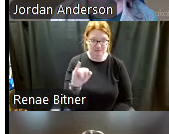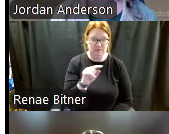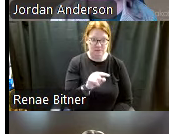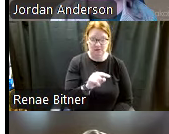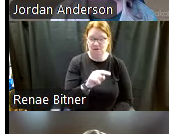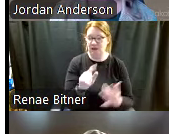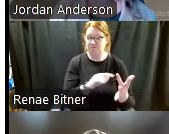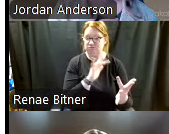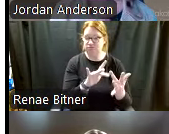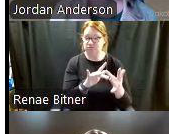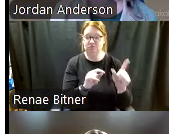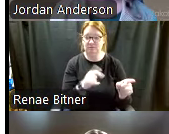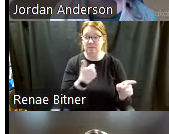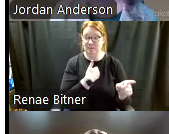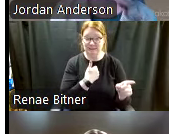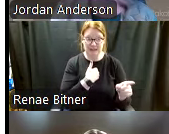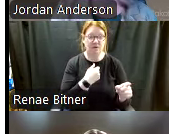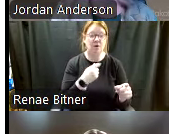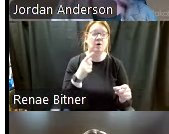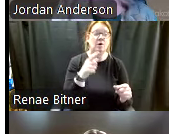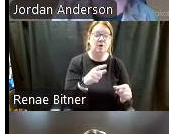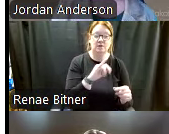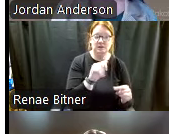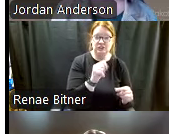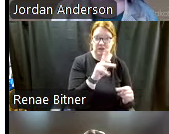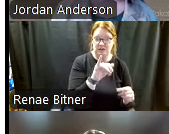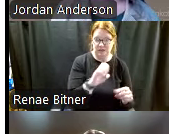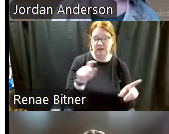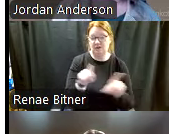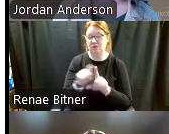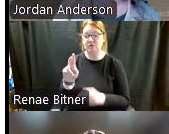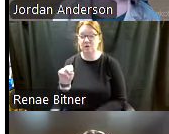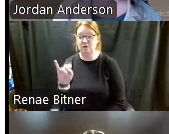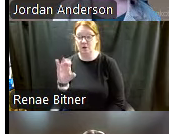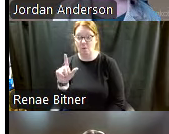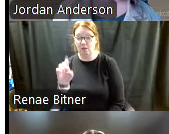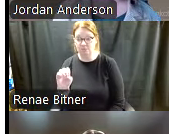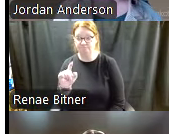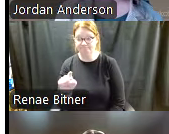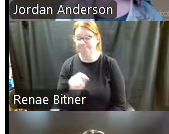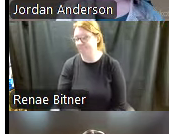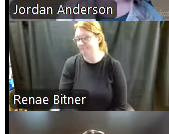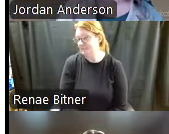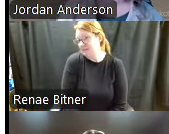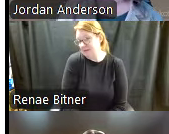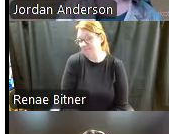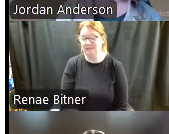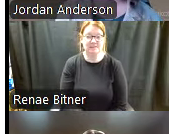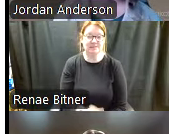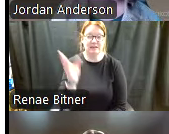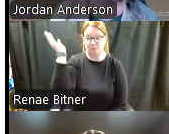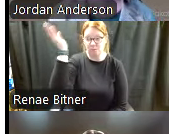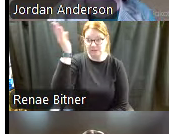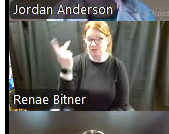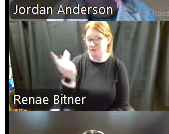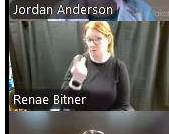to reach out to myself or her, and then as well as Nicole. So, so yeah, that's the presentation that we